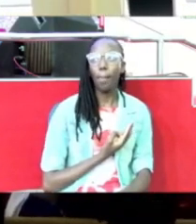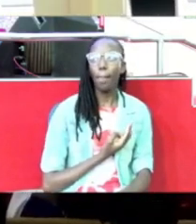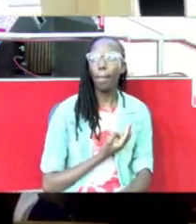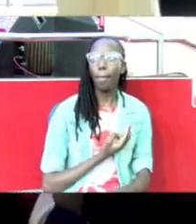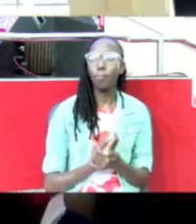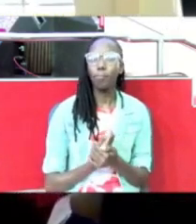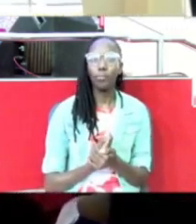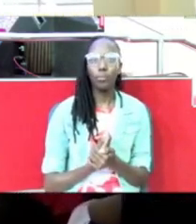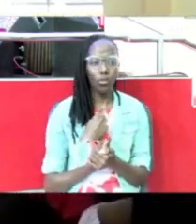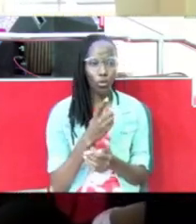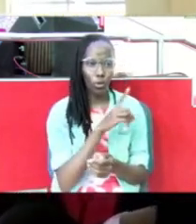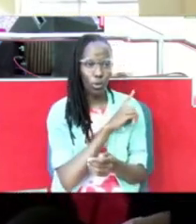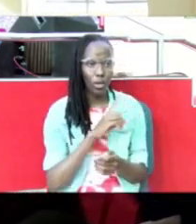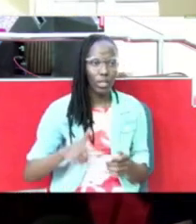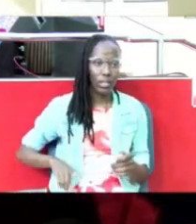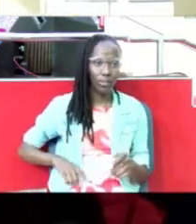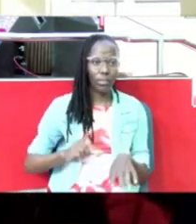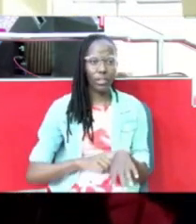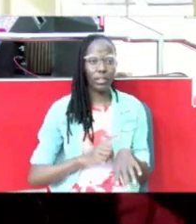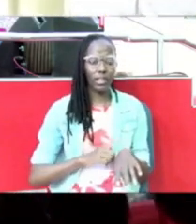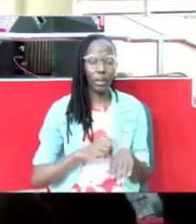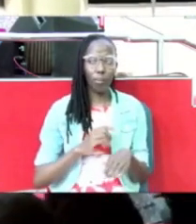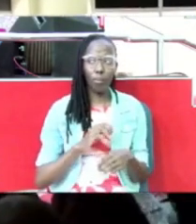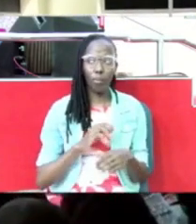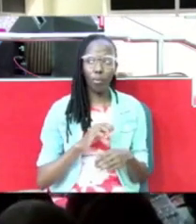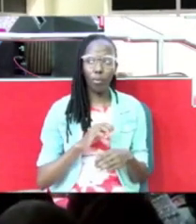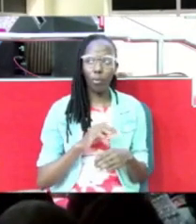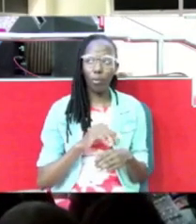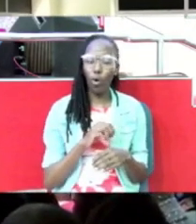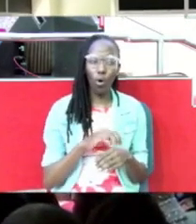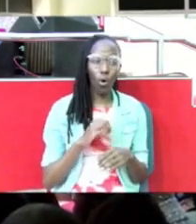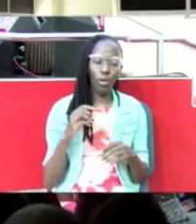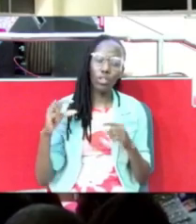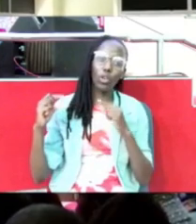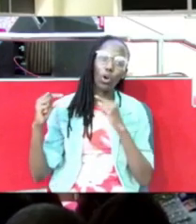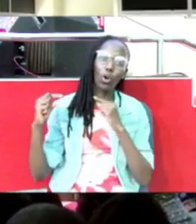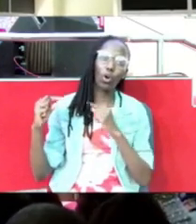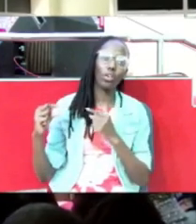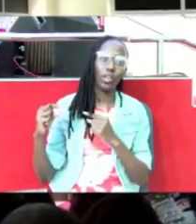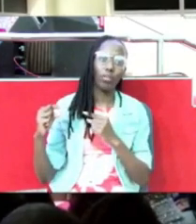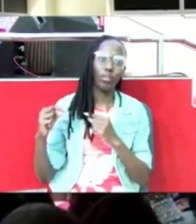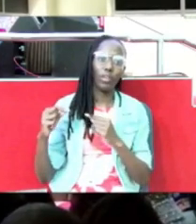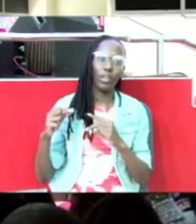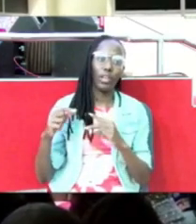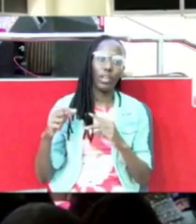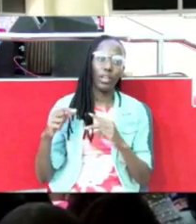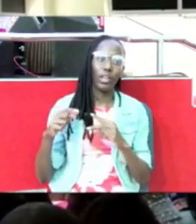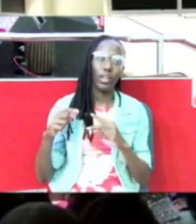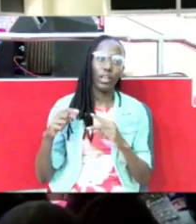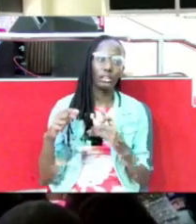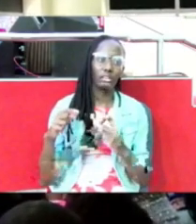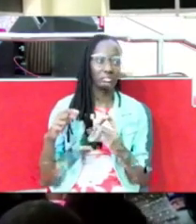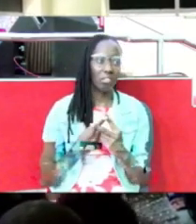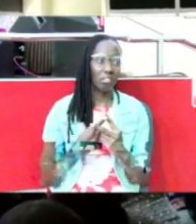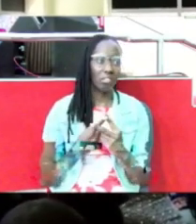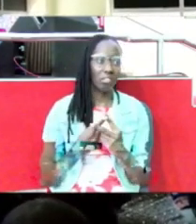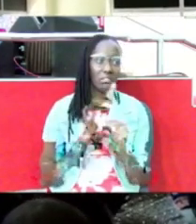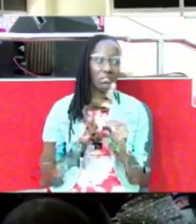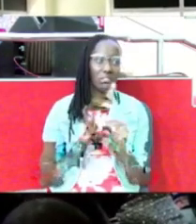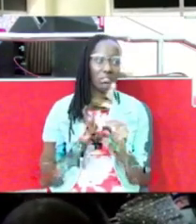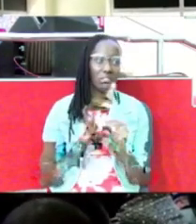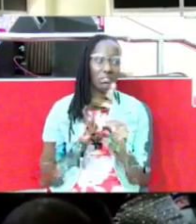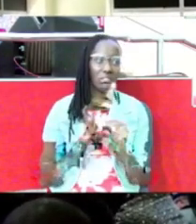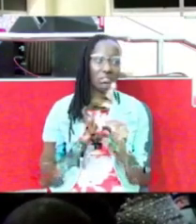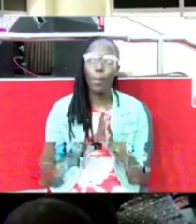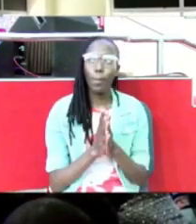So David, as he was calling this Goliath the uncircumcised Philistine. Alipokuwa anaita Goliath